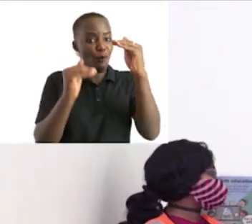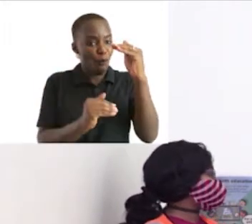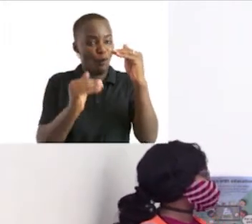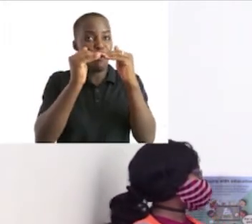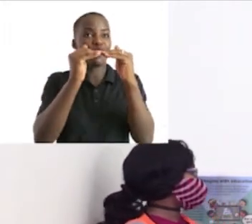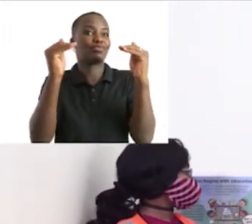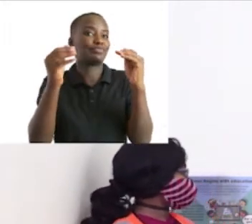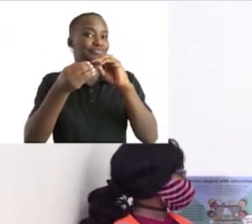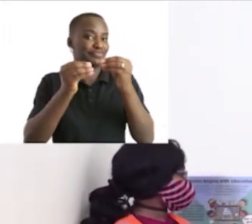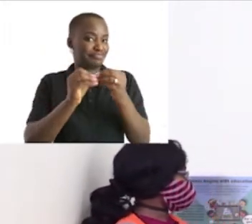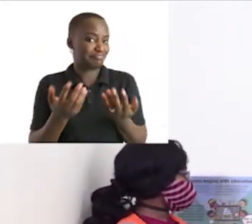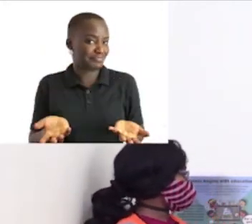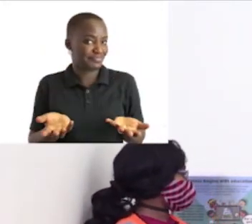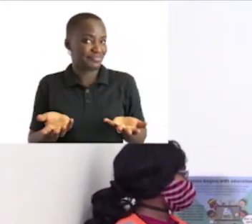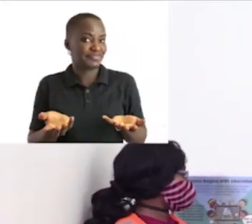number?